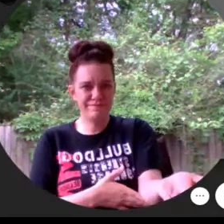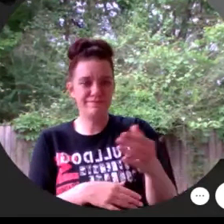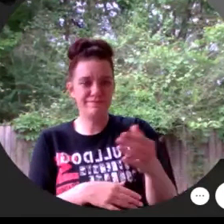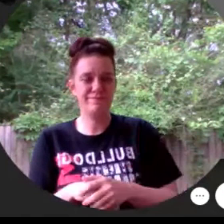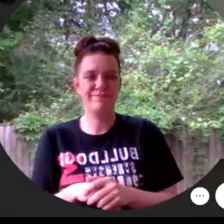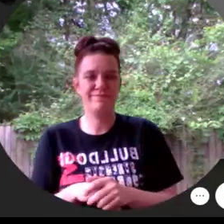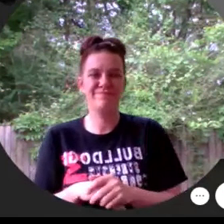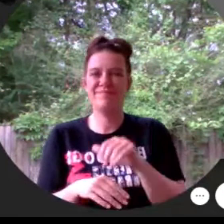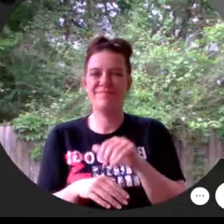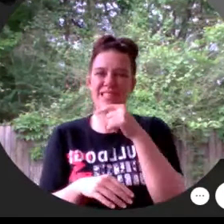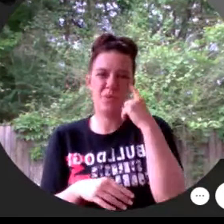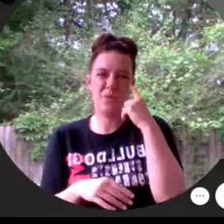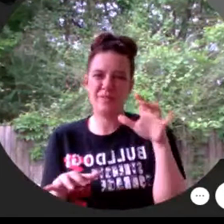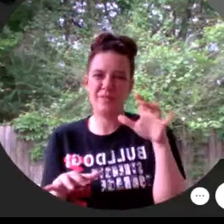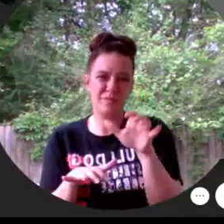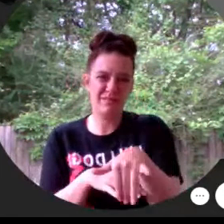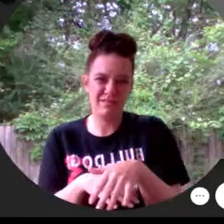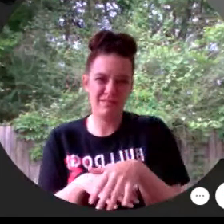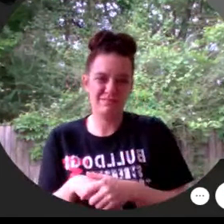I don't think so.